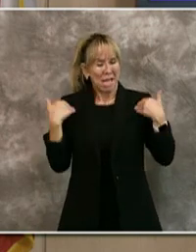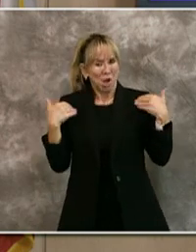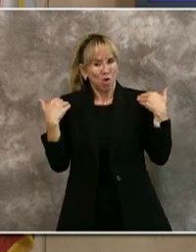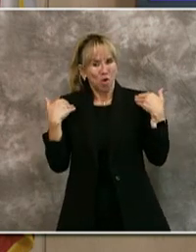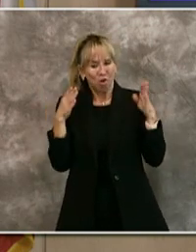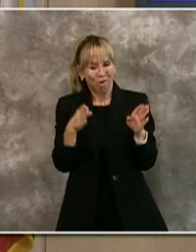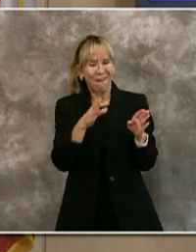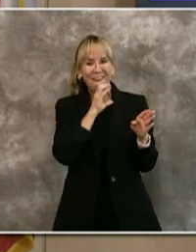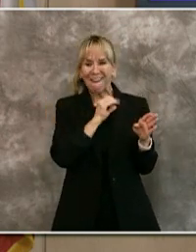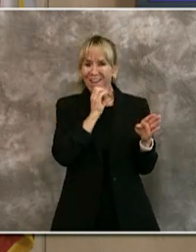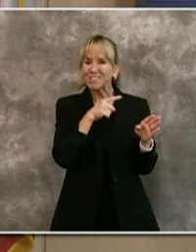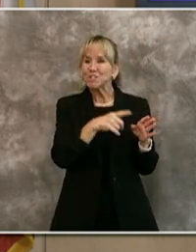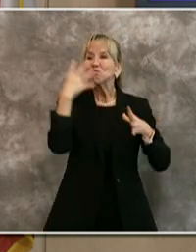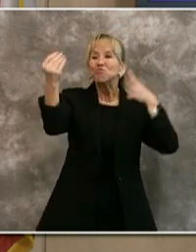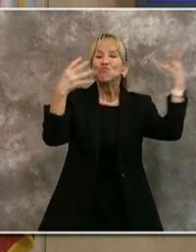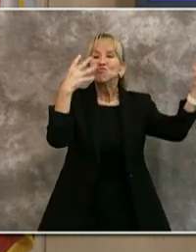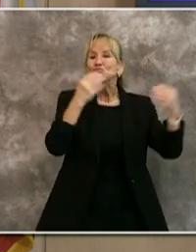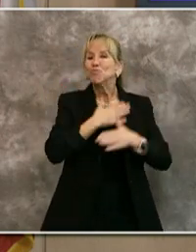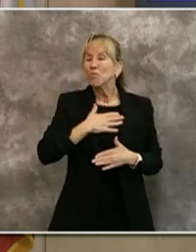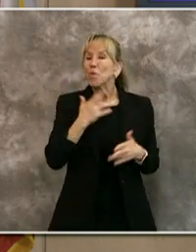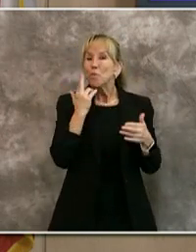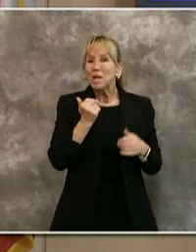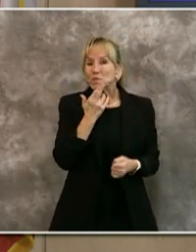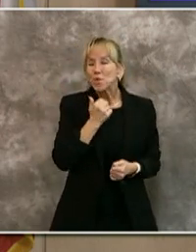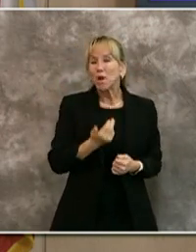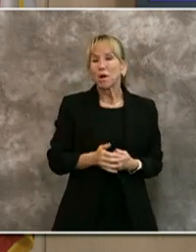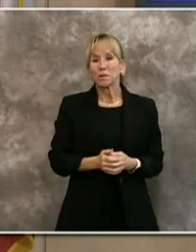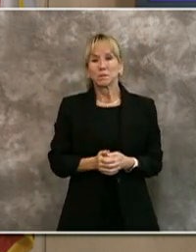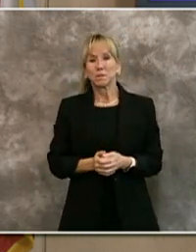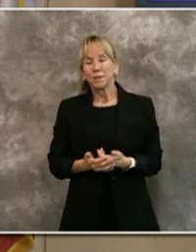going to restaurants and to